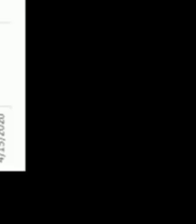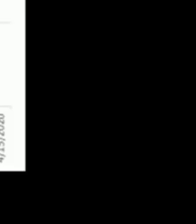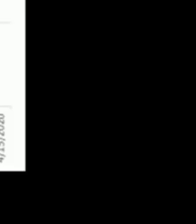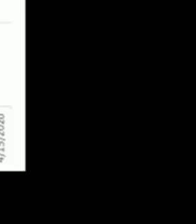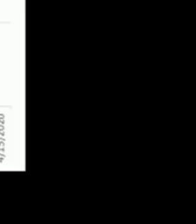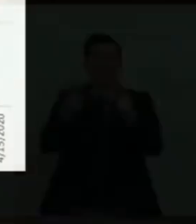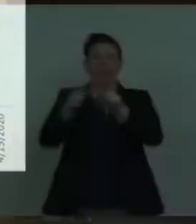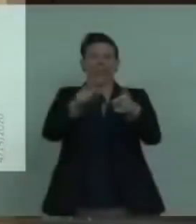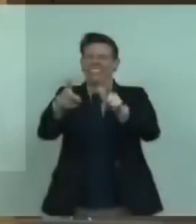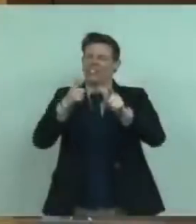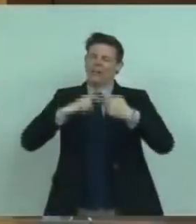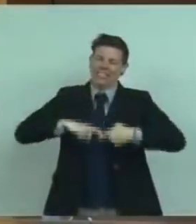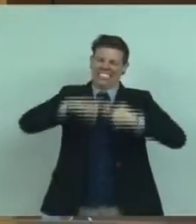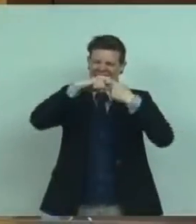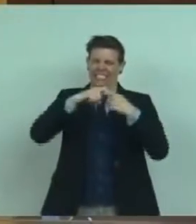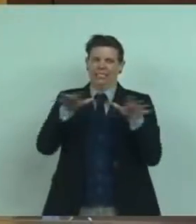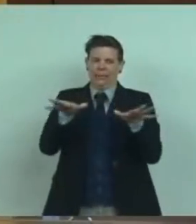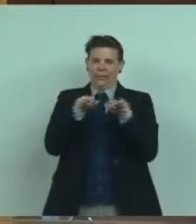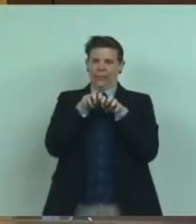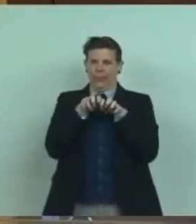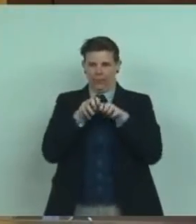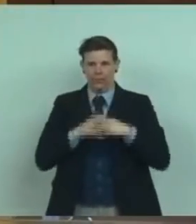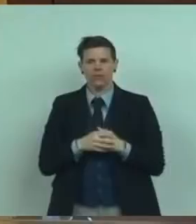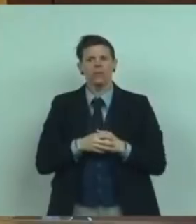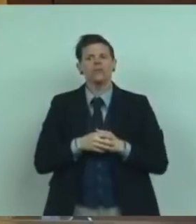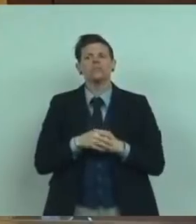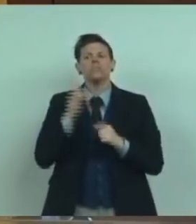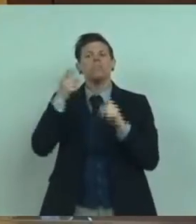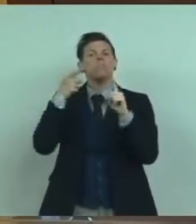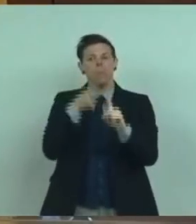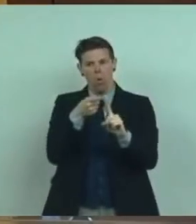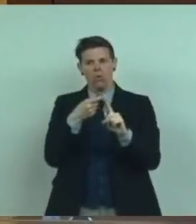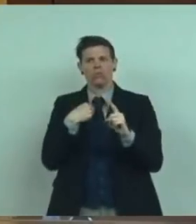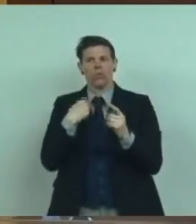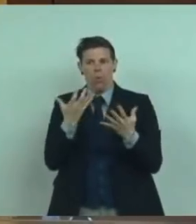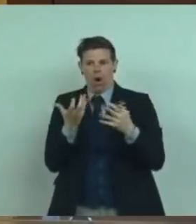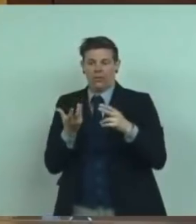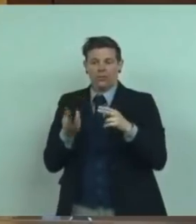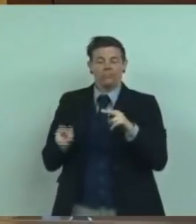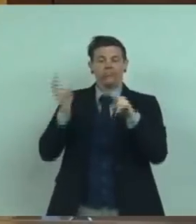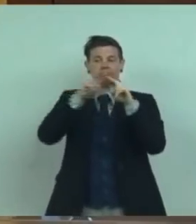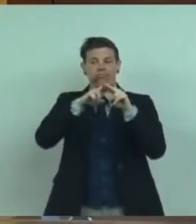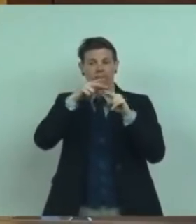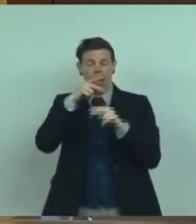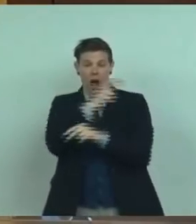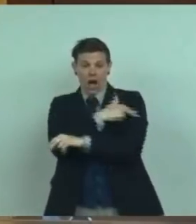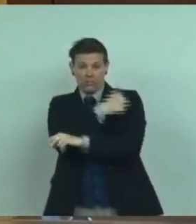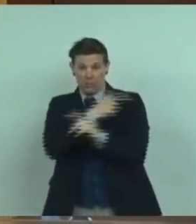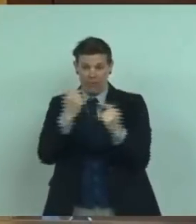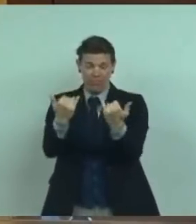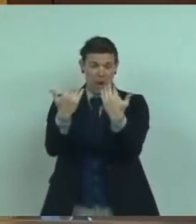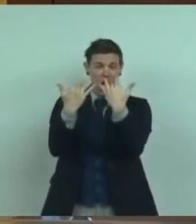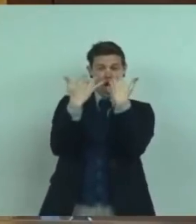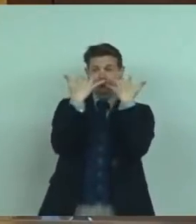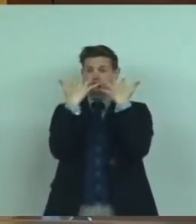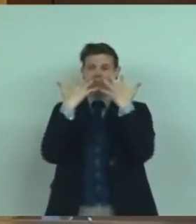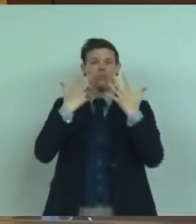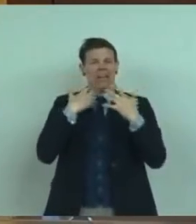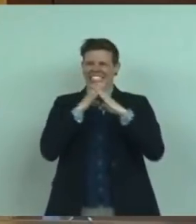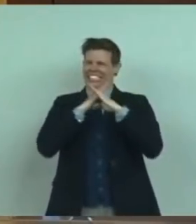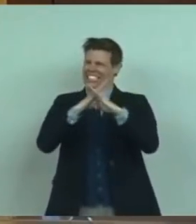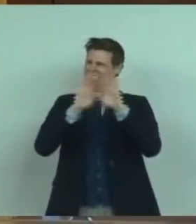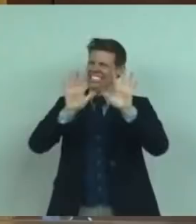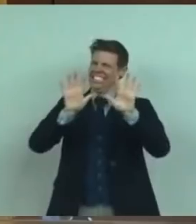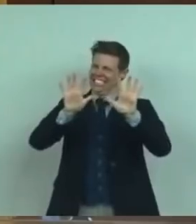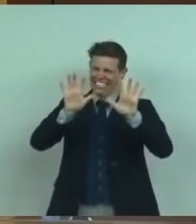planning for in our healthcare system. I want to also report that today we have 3 new